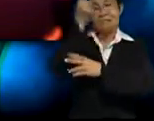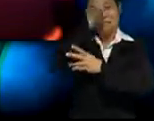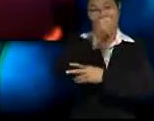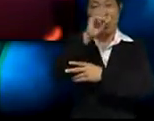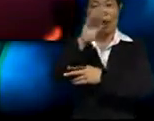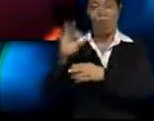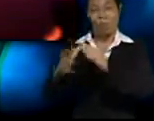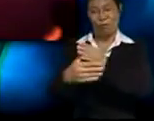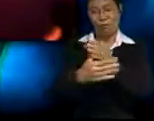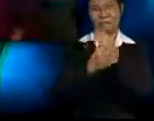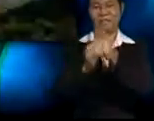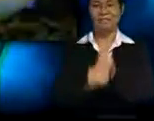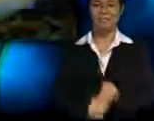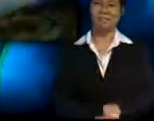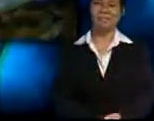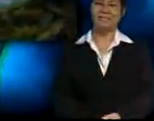of fish.